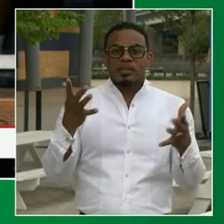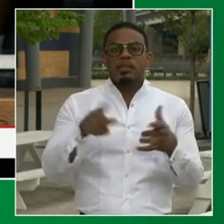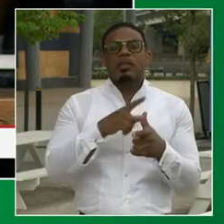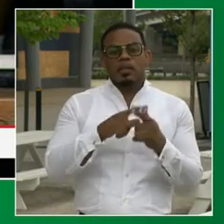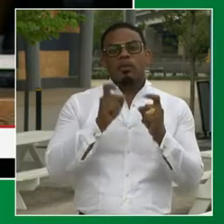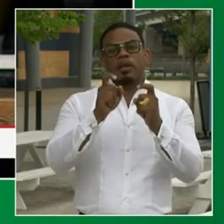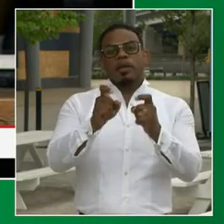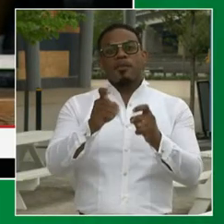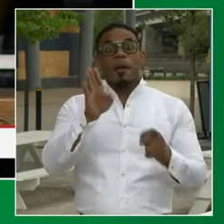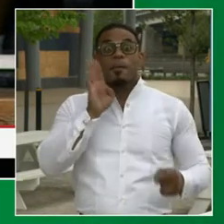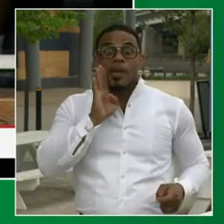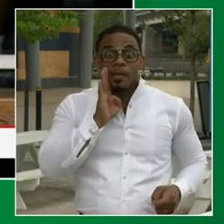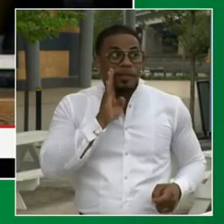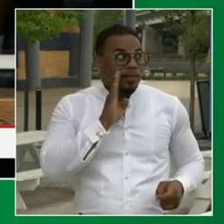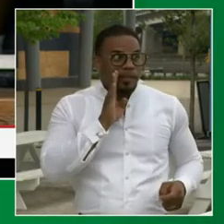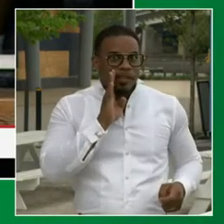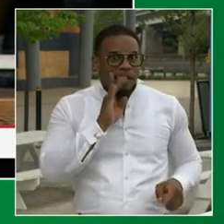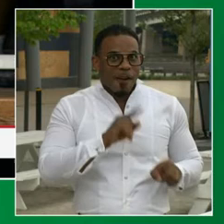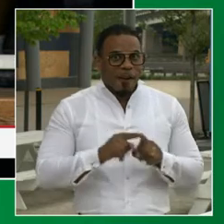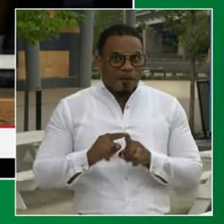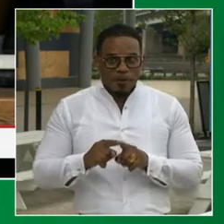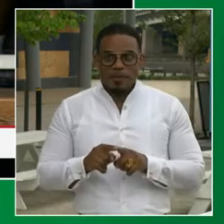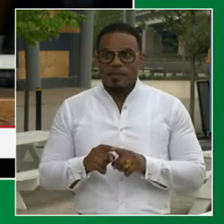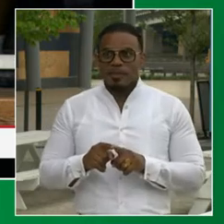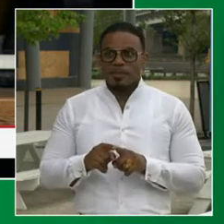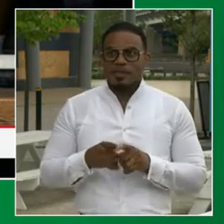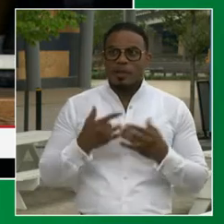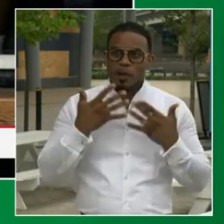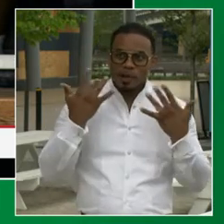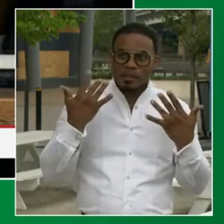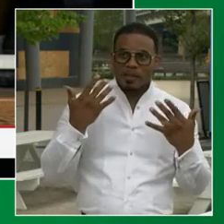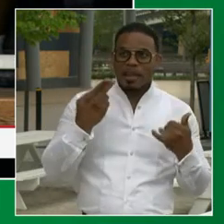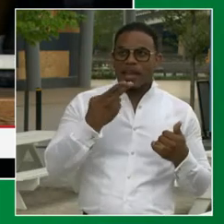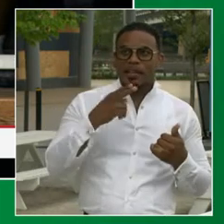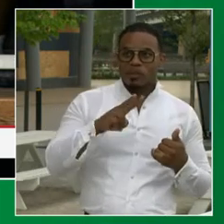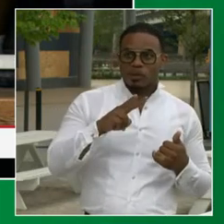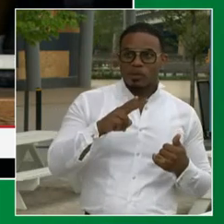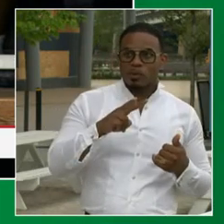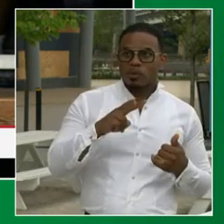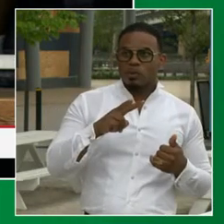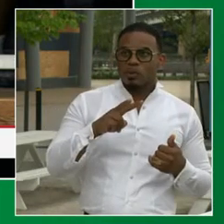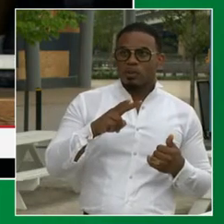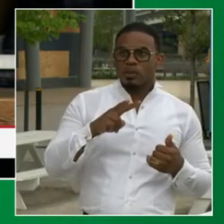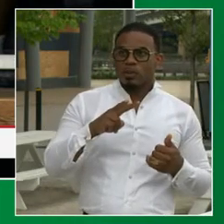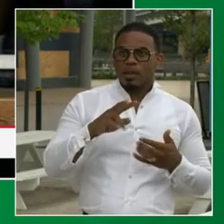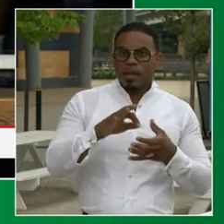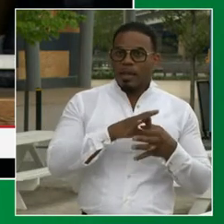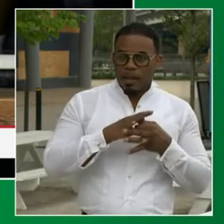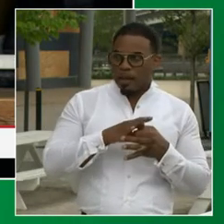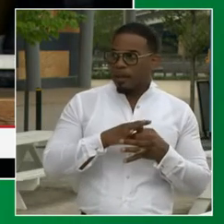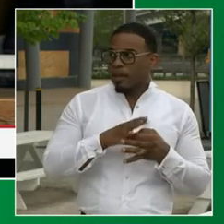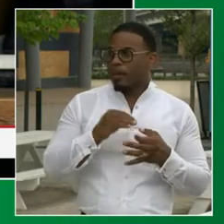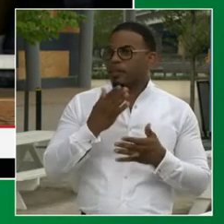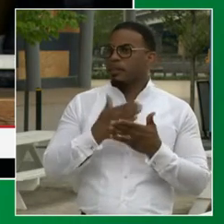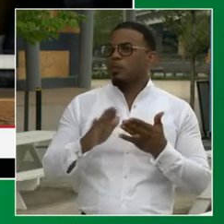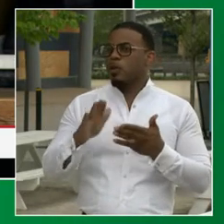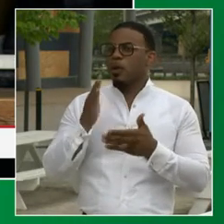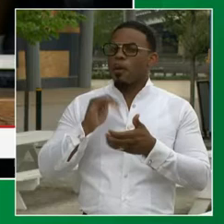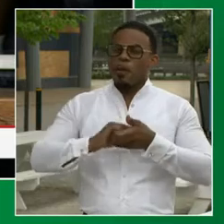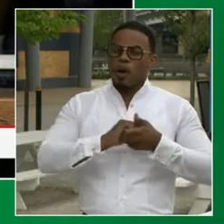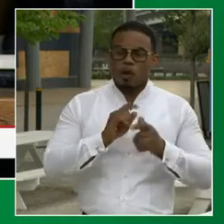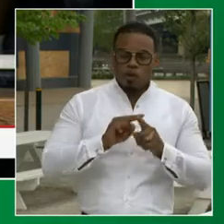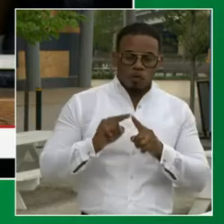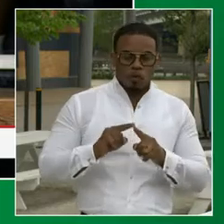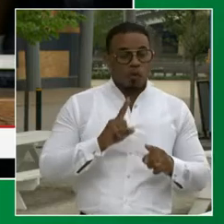then we'll give you a beer as well, courtesy of the H2 Collective and some of their partners as